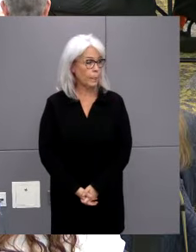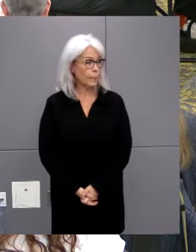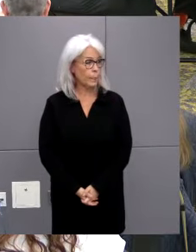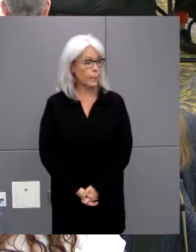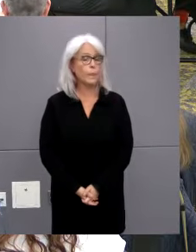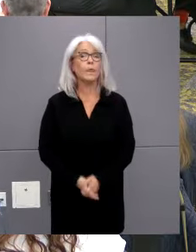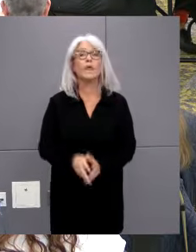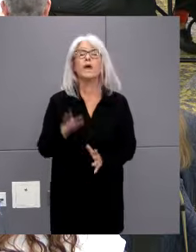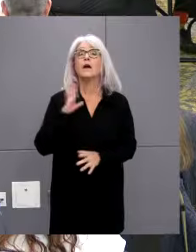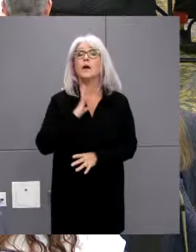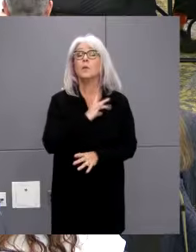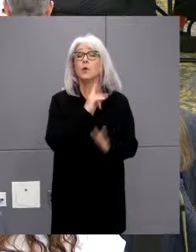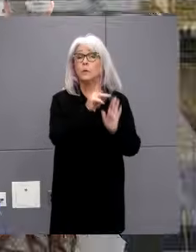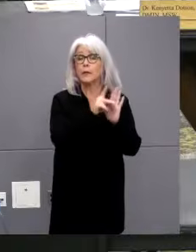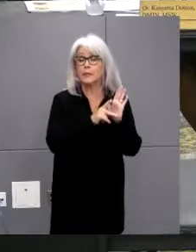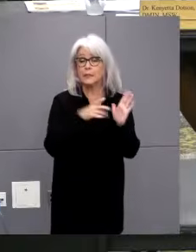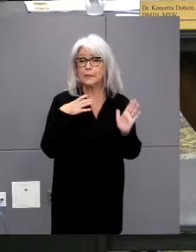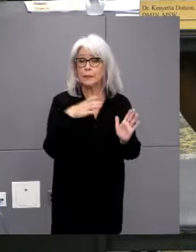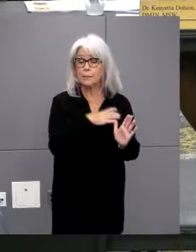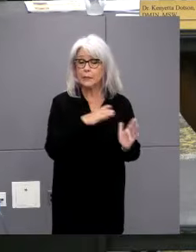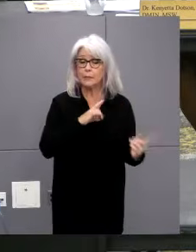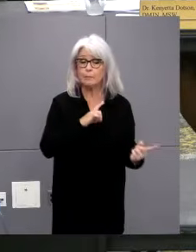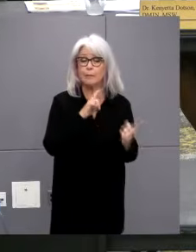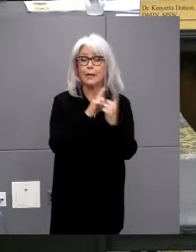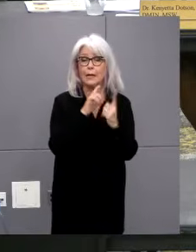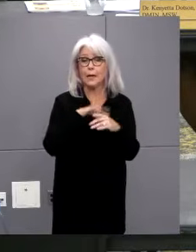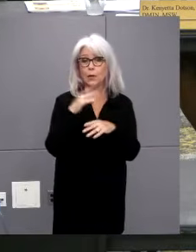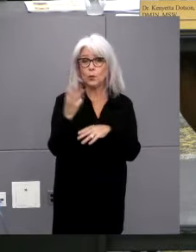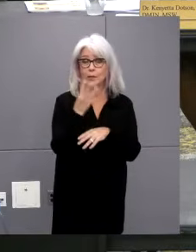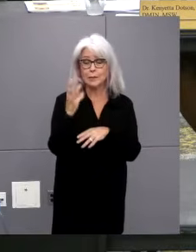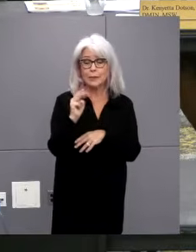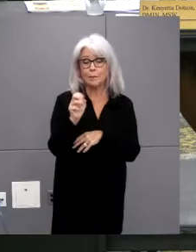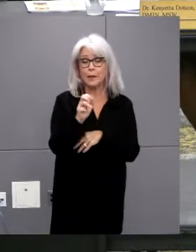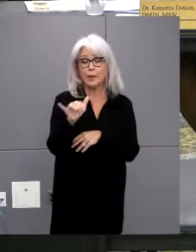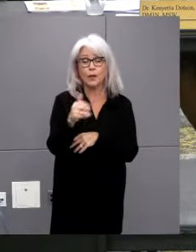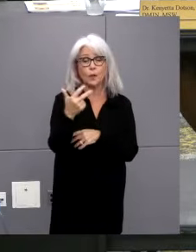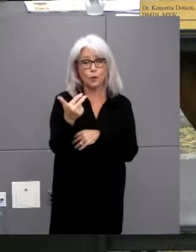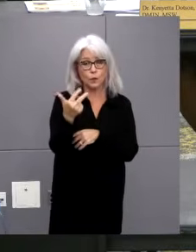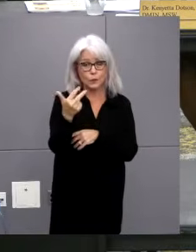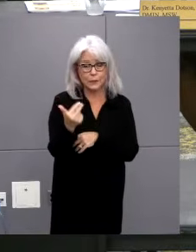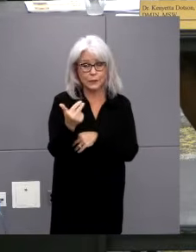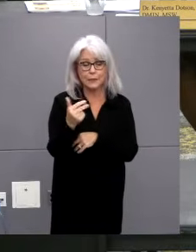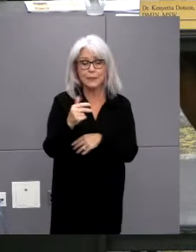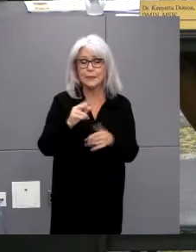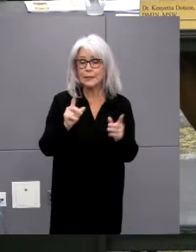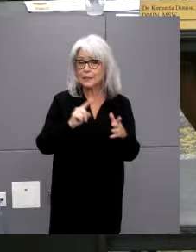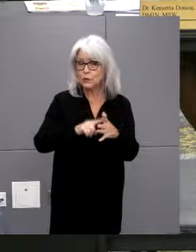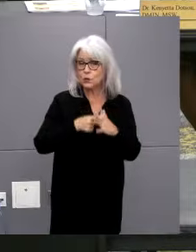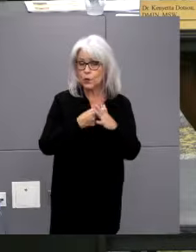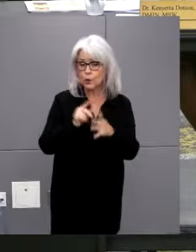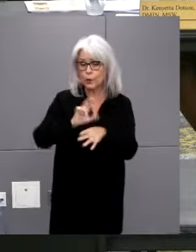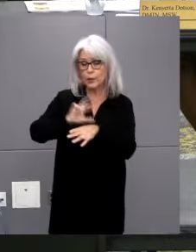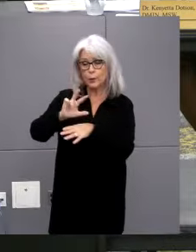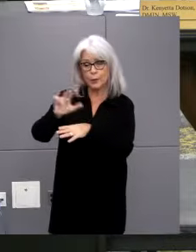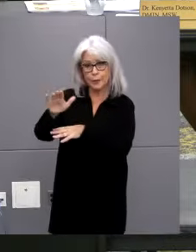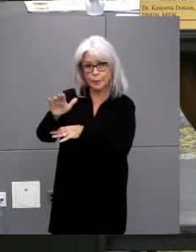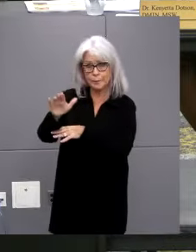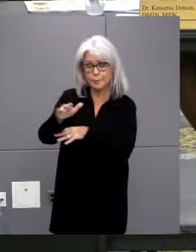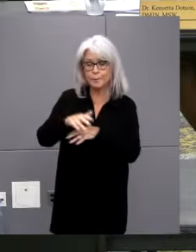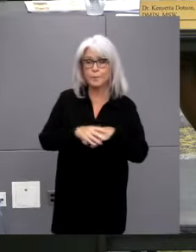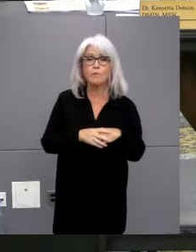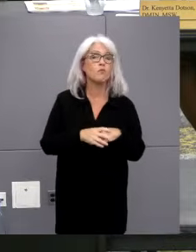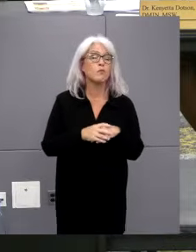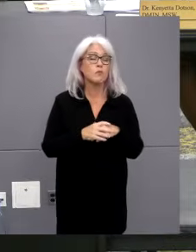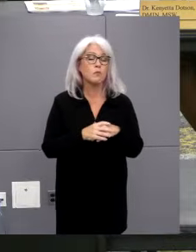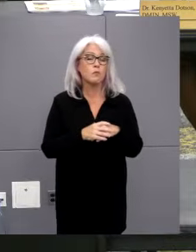fine. The Board Policy Committee met on Wednesday, May 13th. Meeting started at 3 p.m.